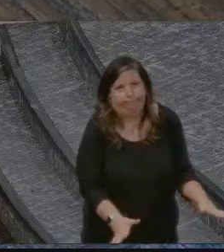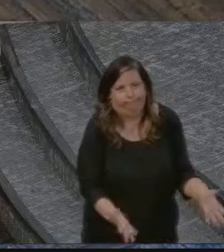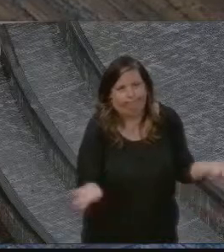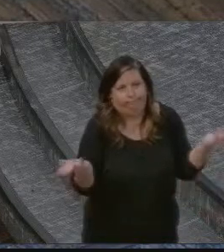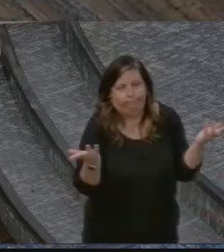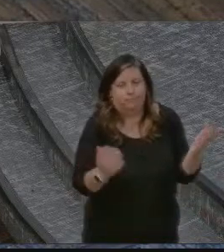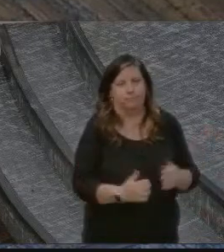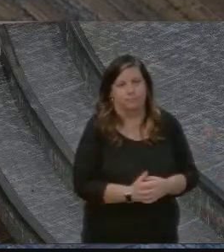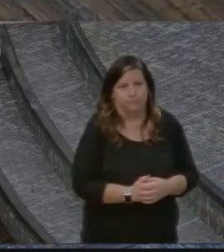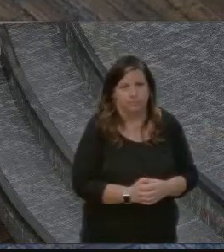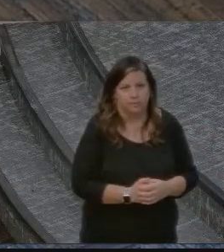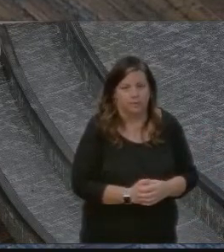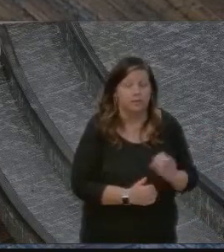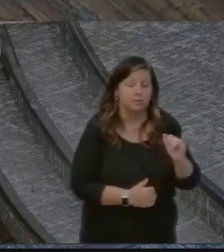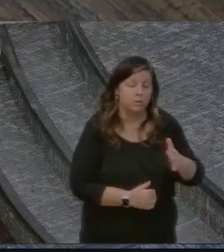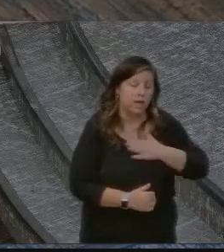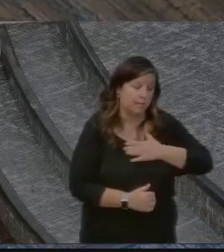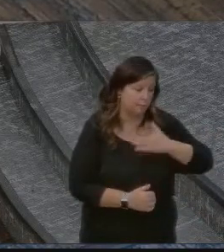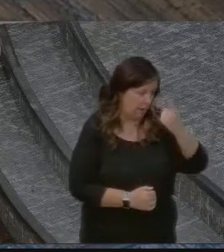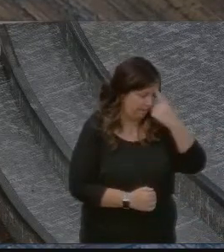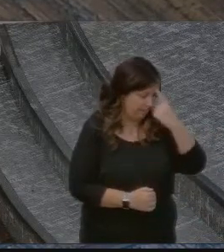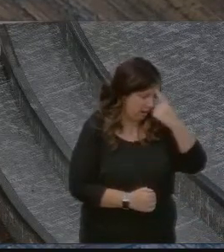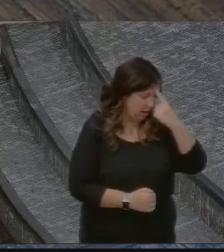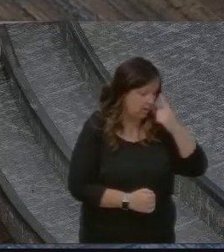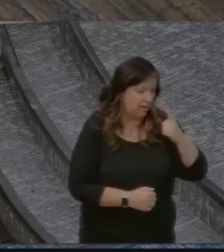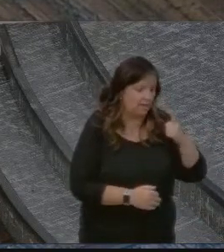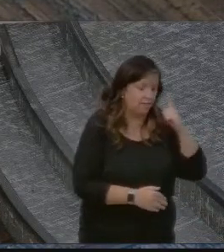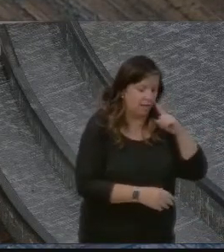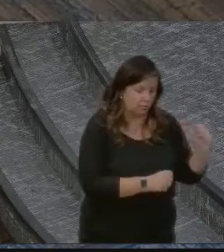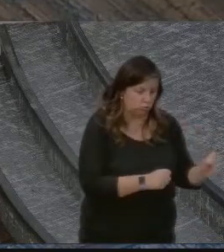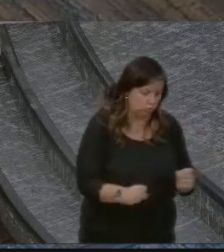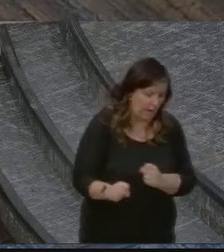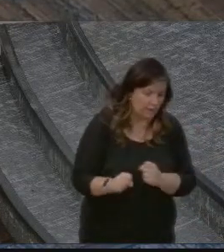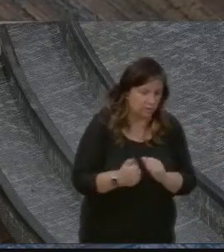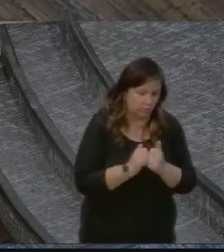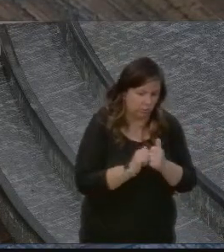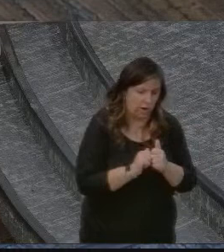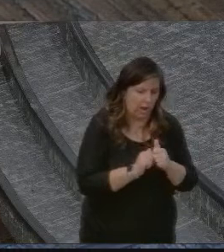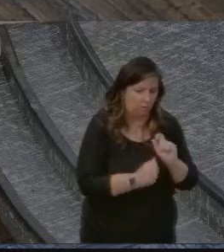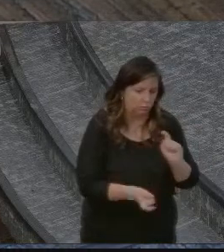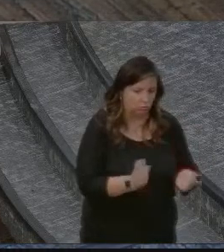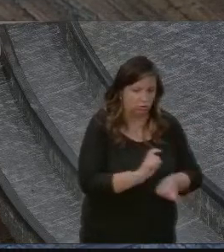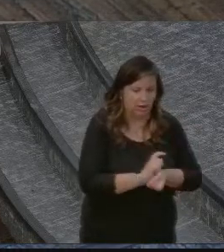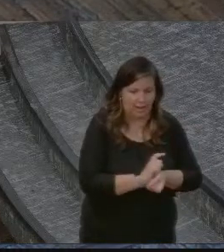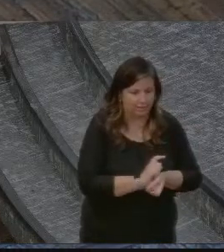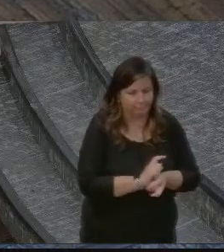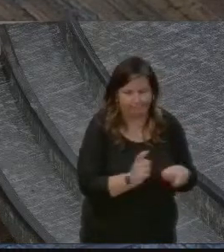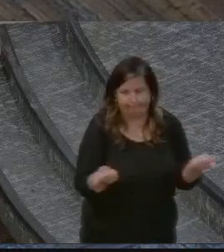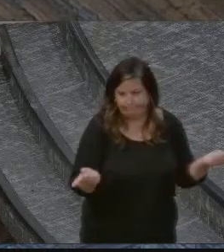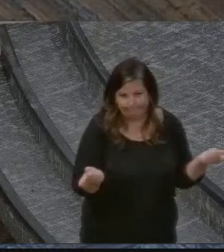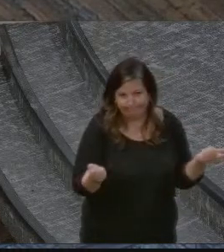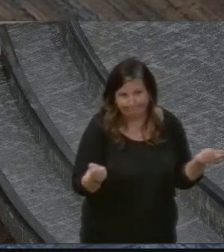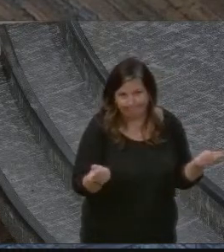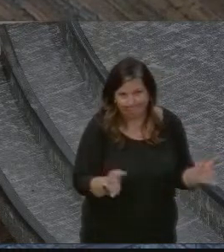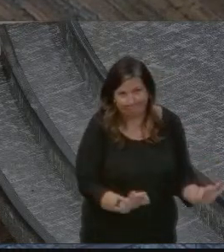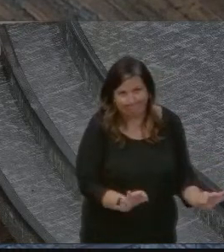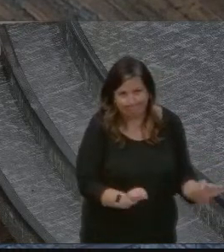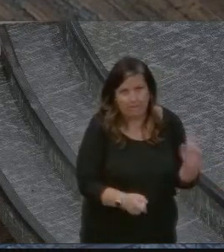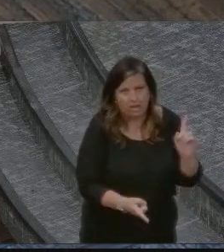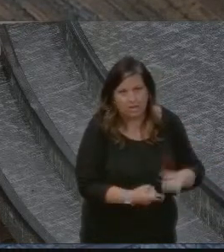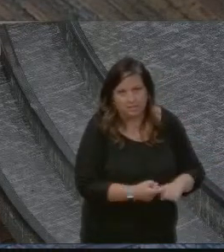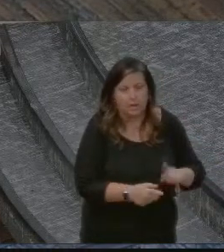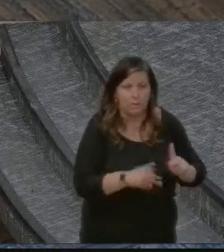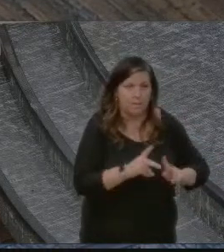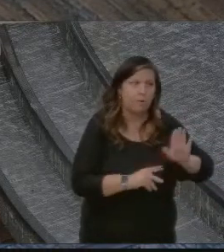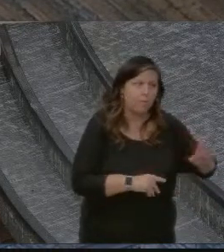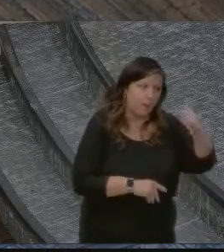to go. But the strategy around it can't get there until we change the mindsets of the people. And I